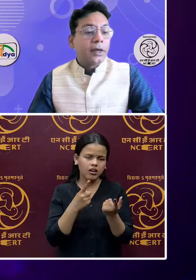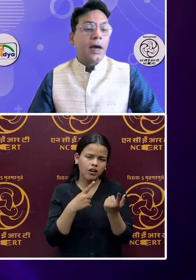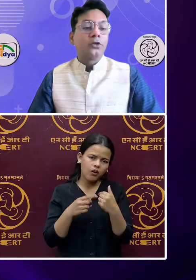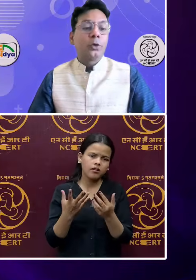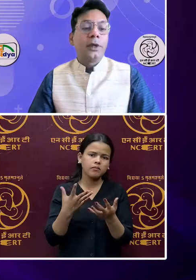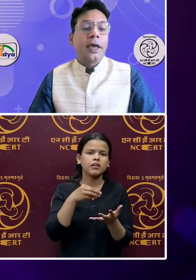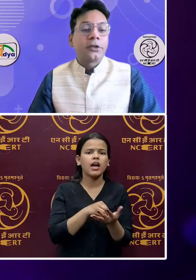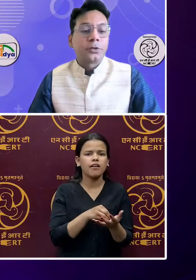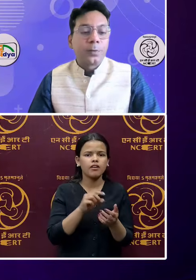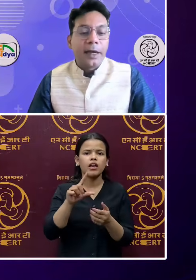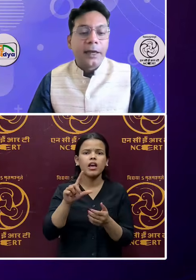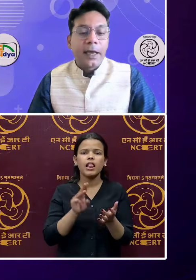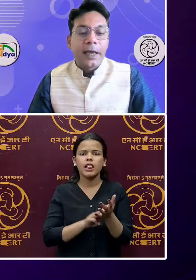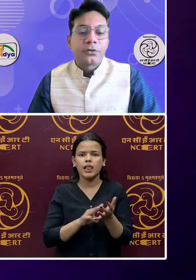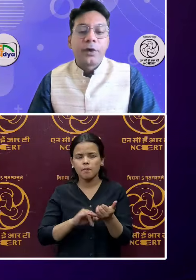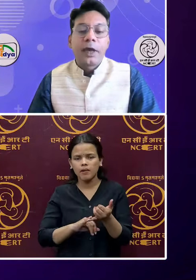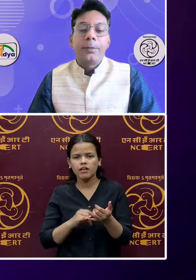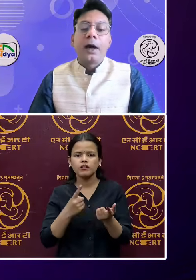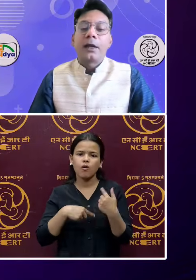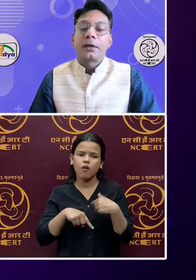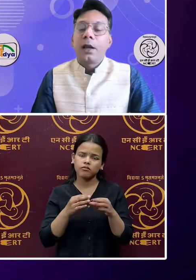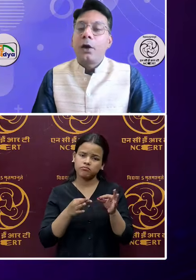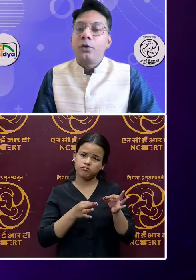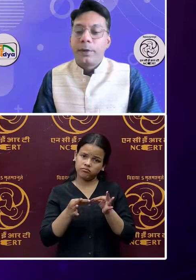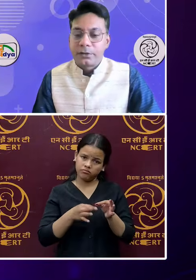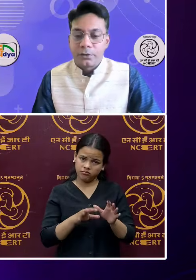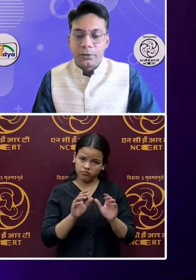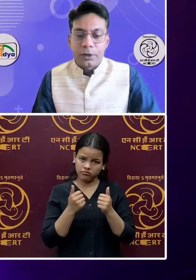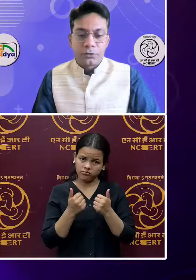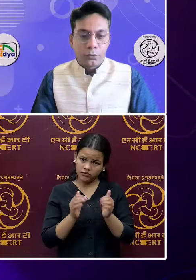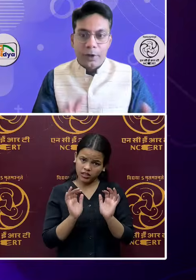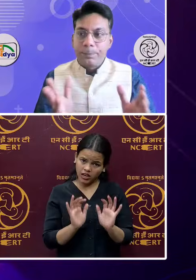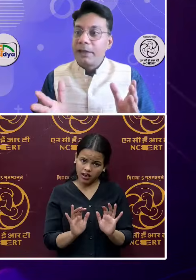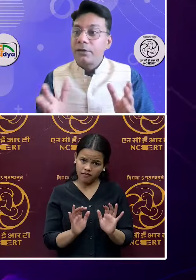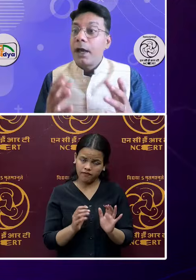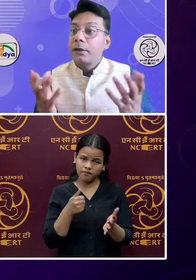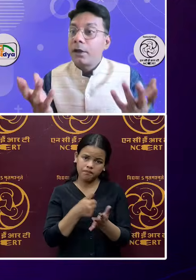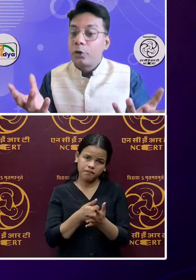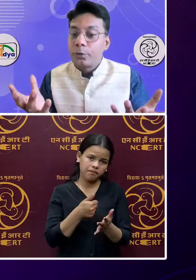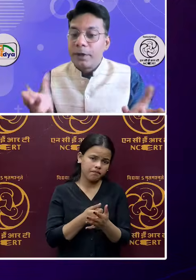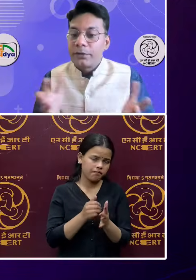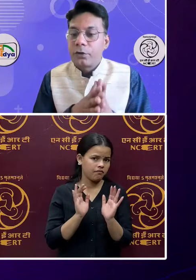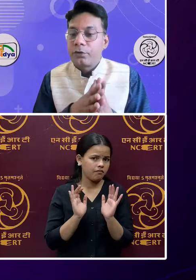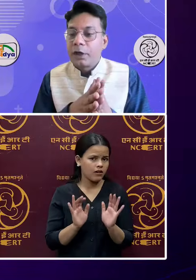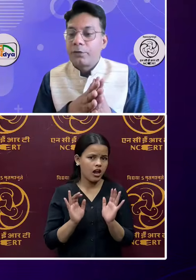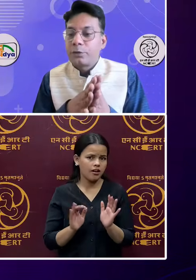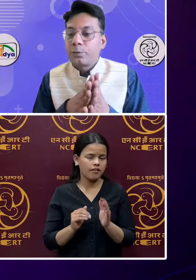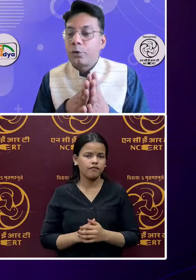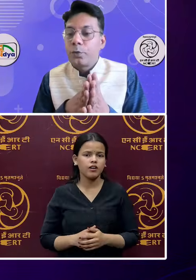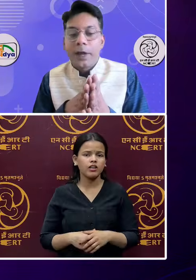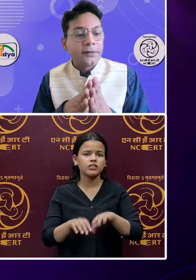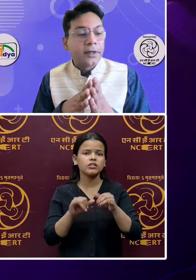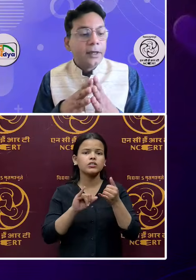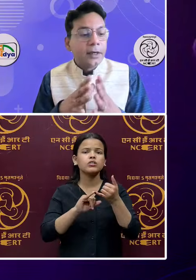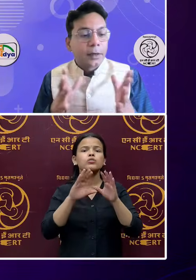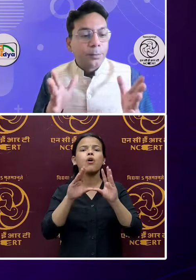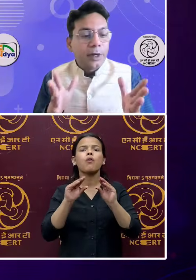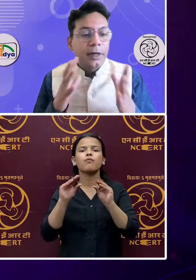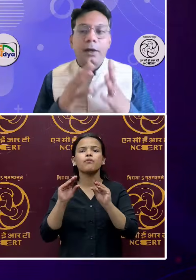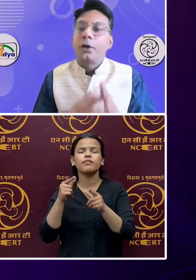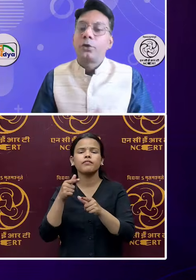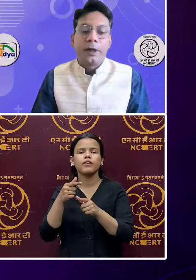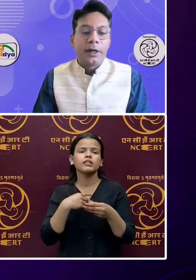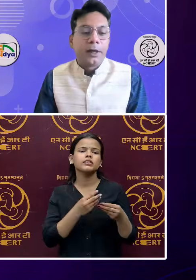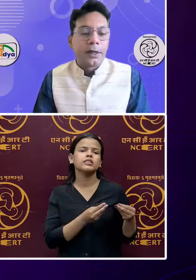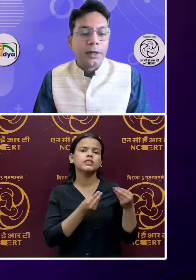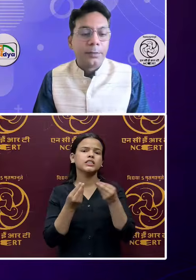LMS can also be explained as web or cloud-based software. So web-based or cloud-based software which provides